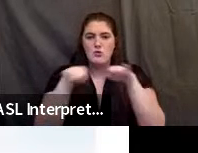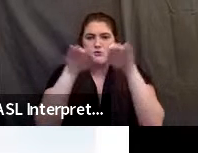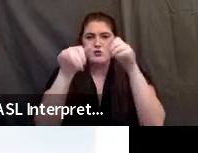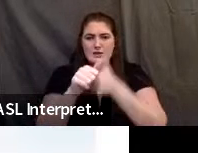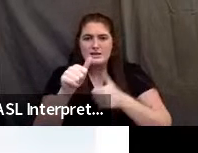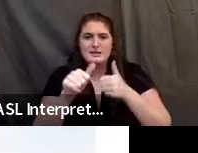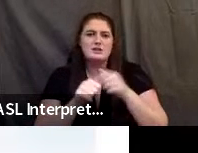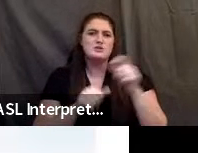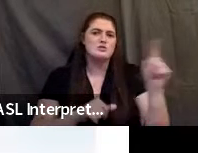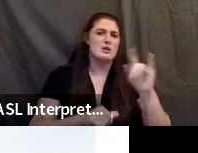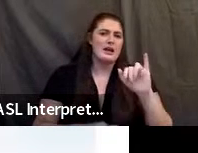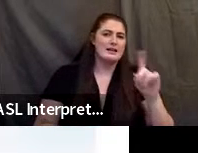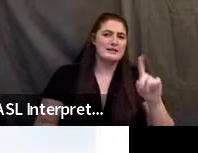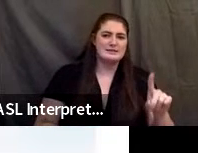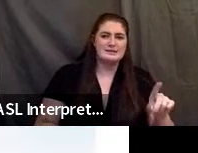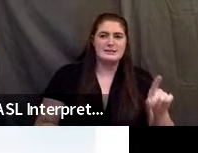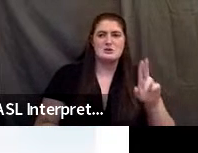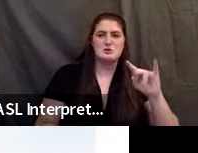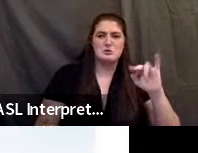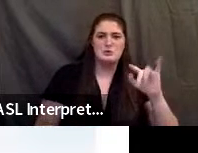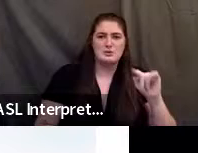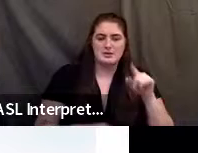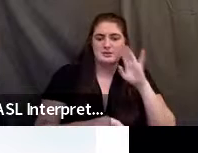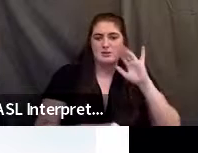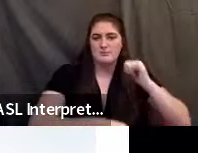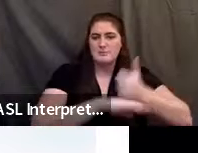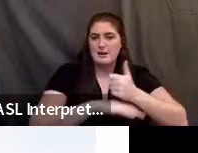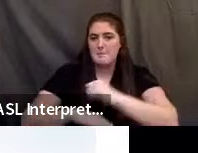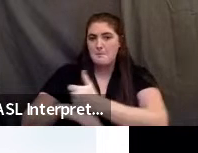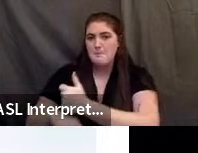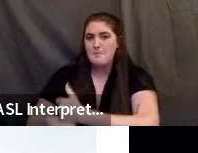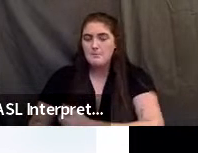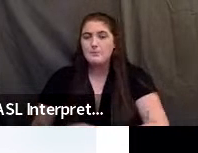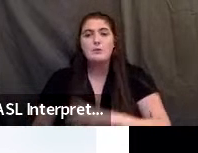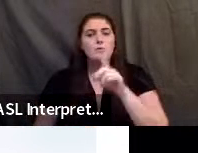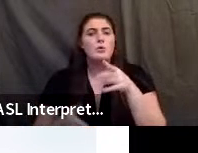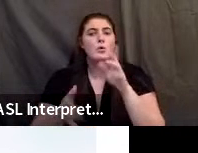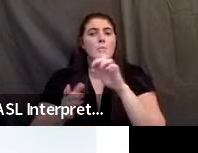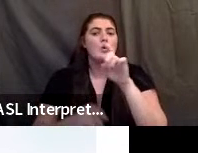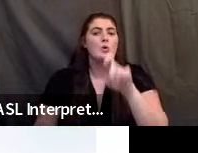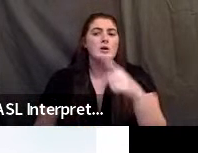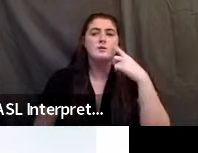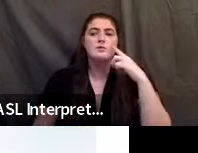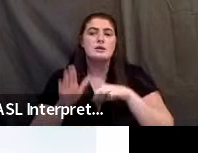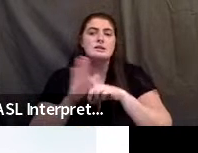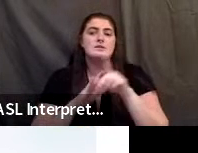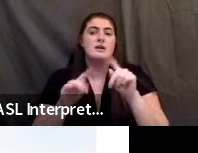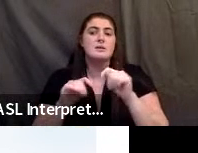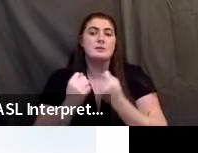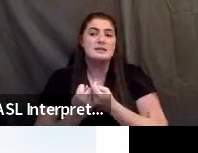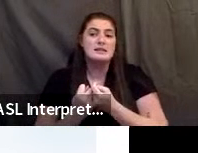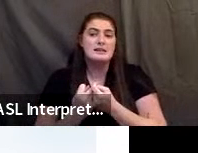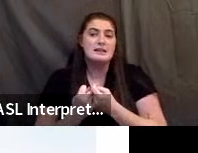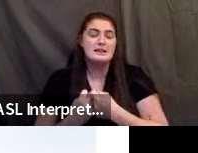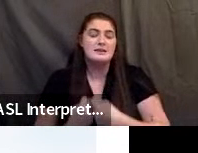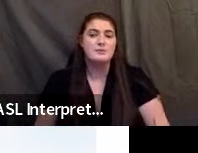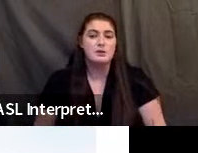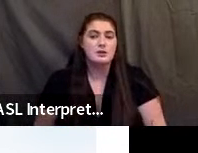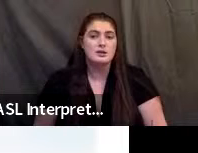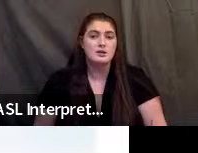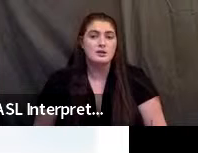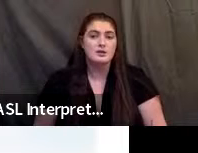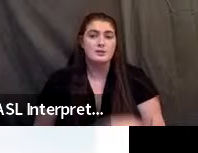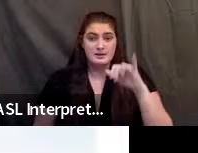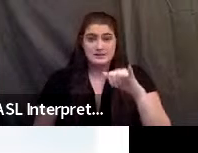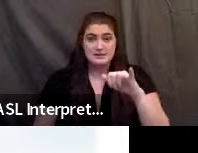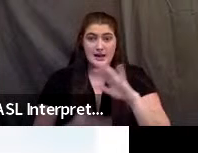units will be located. Now, a question for the development team is that does that then